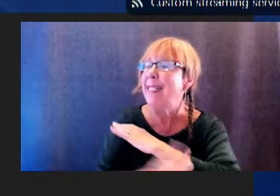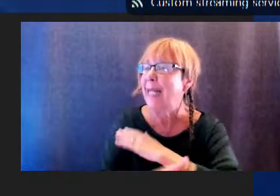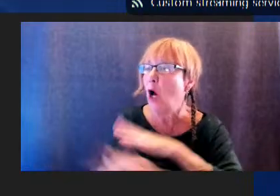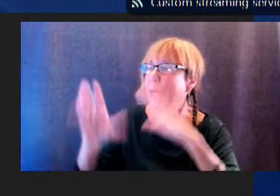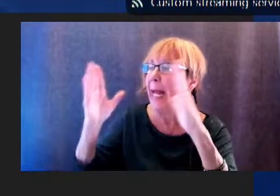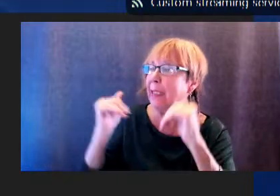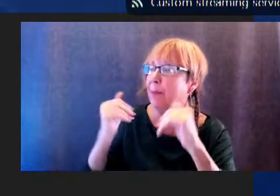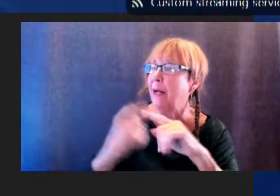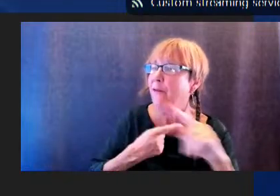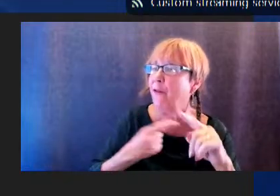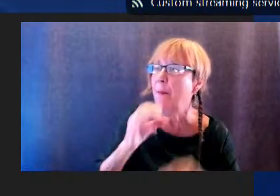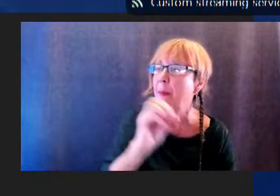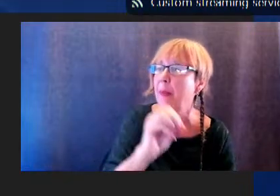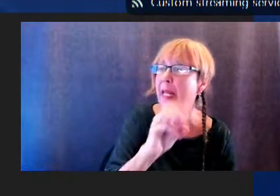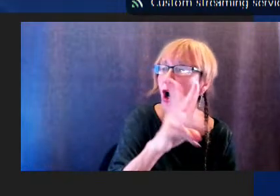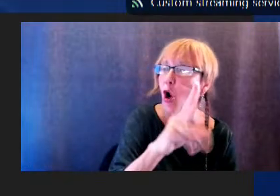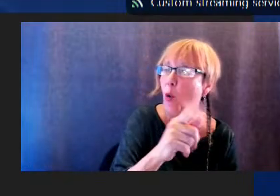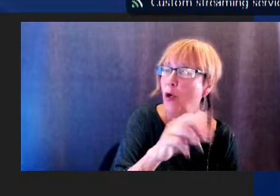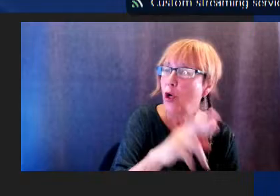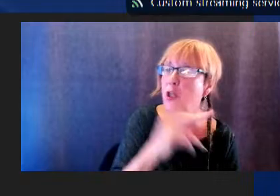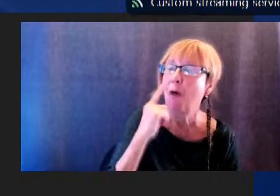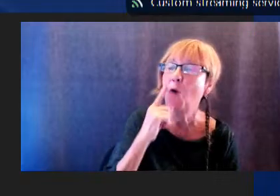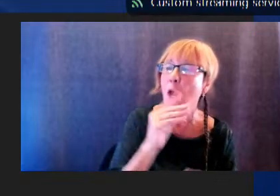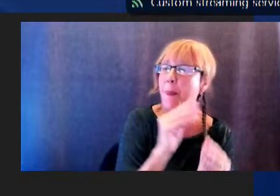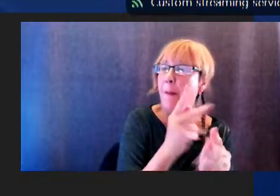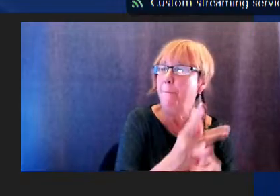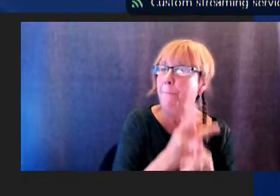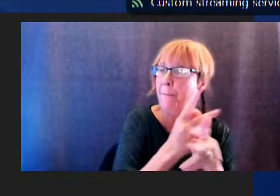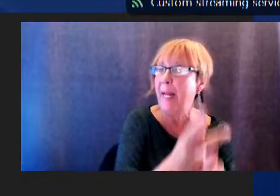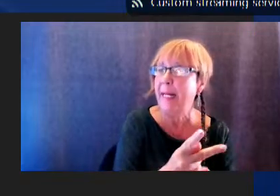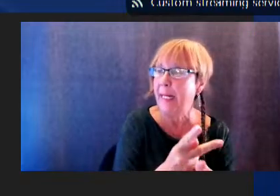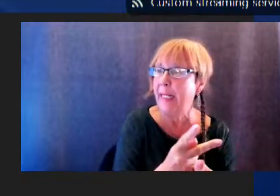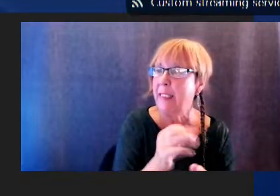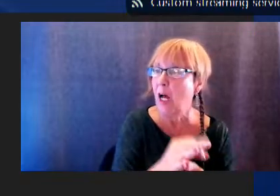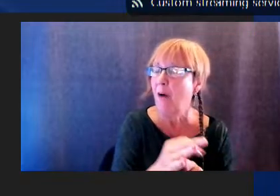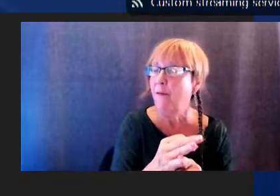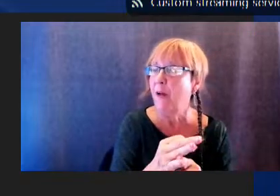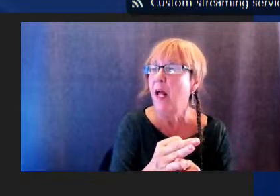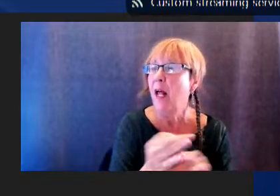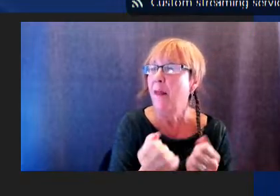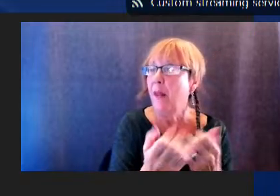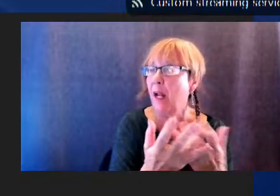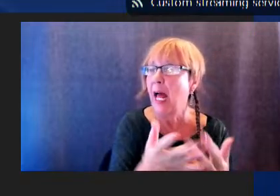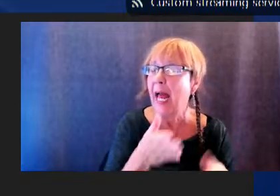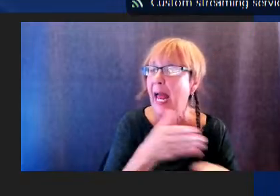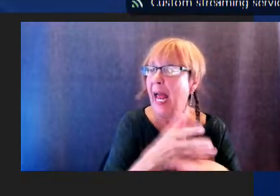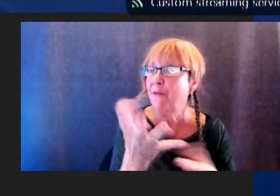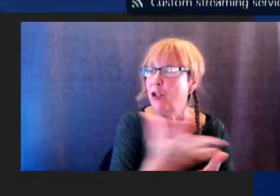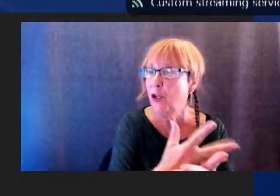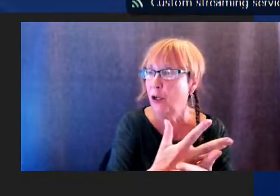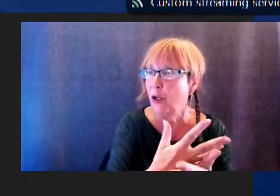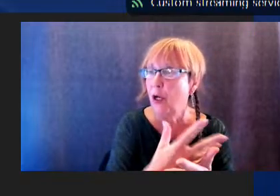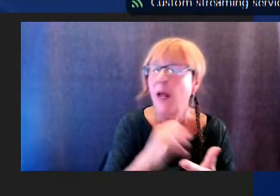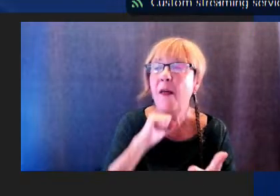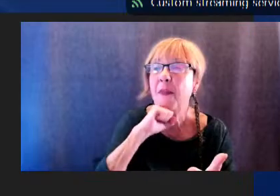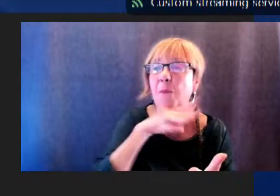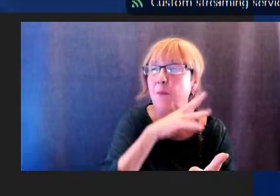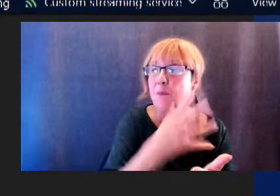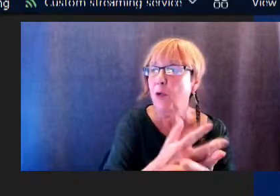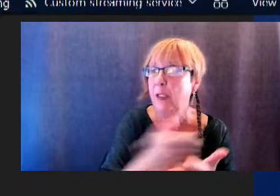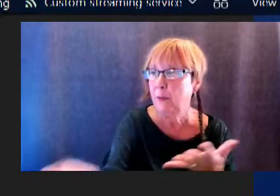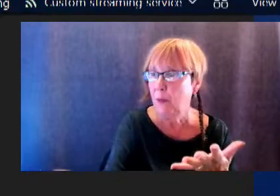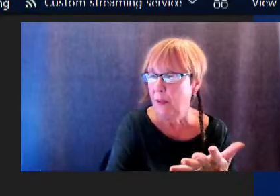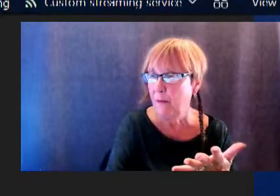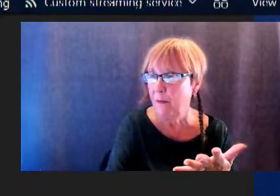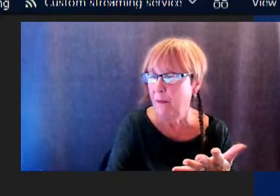owners for the, quote, maintenance of a burnt lot post initial removal of the ash and debris by the Army Corps, end